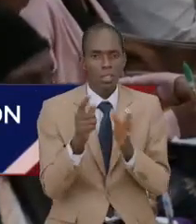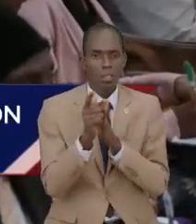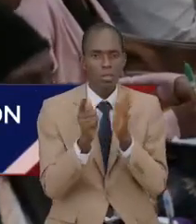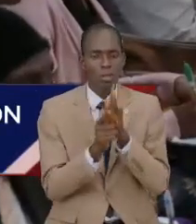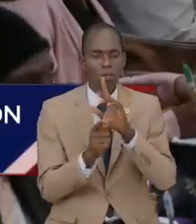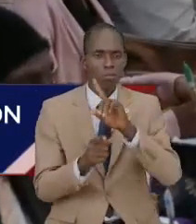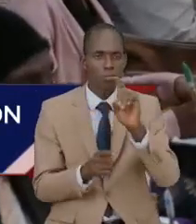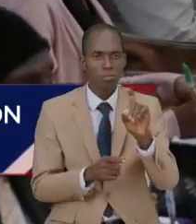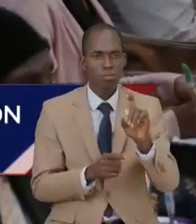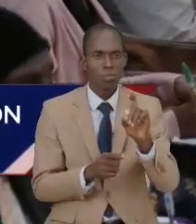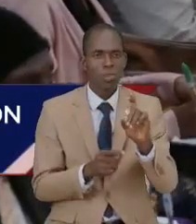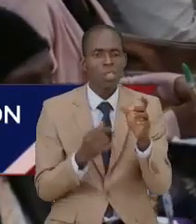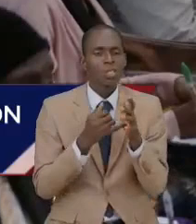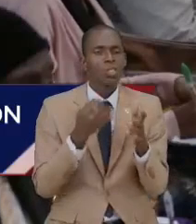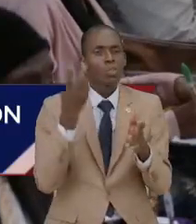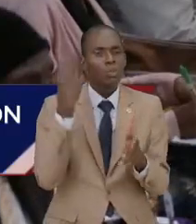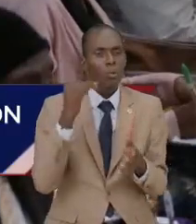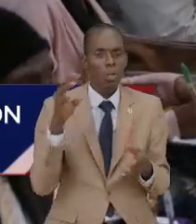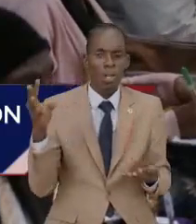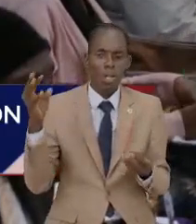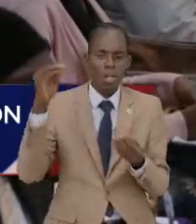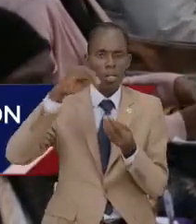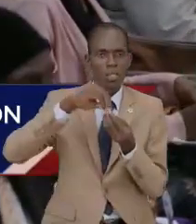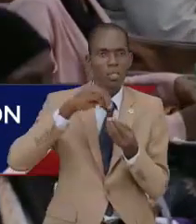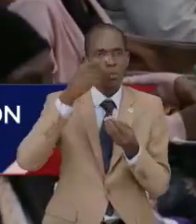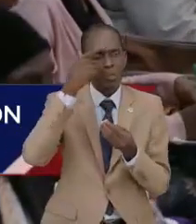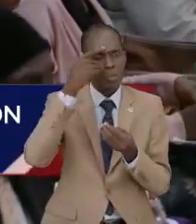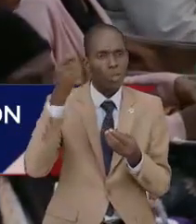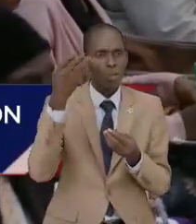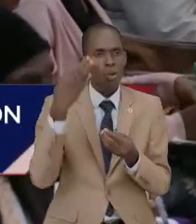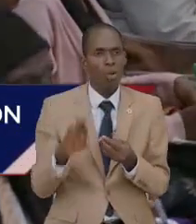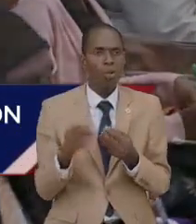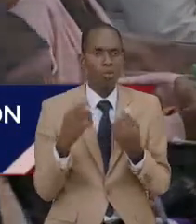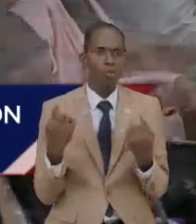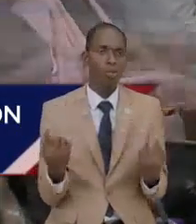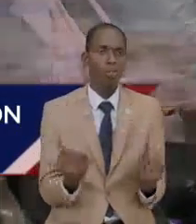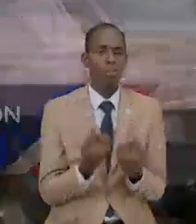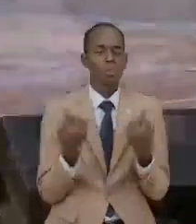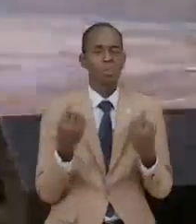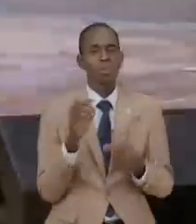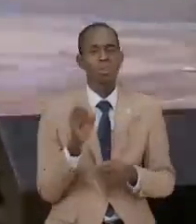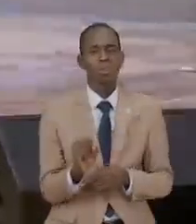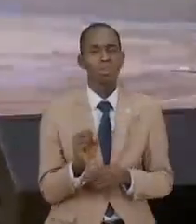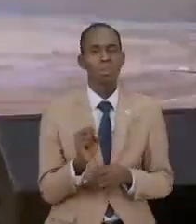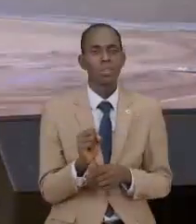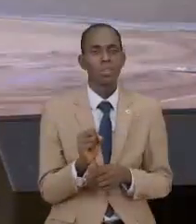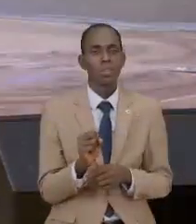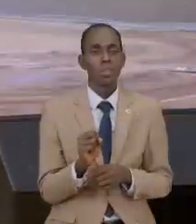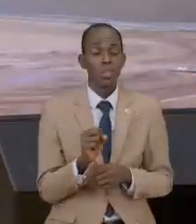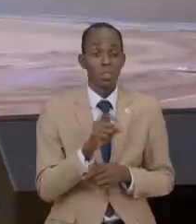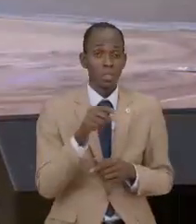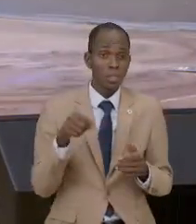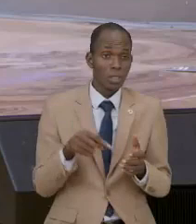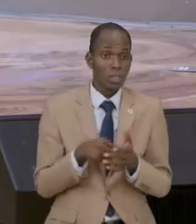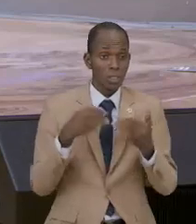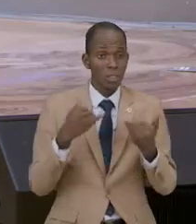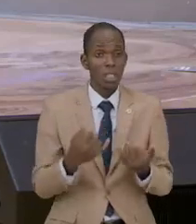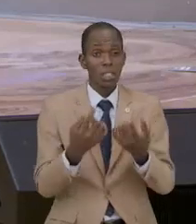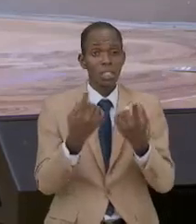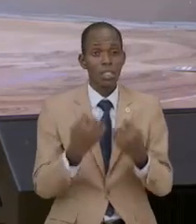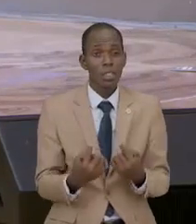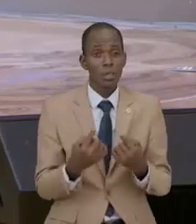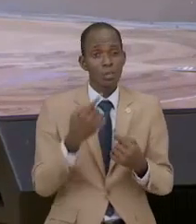law? It was added because of transgressions. This now came as